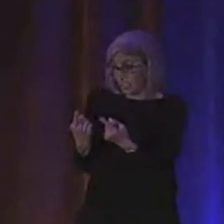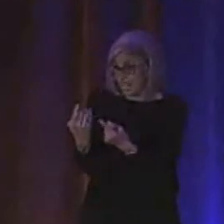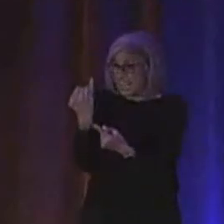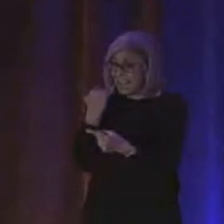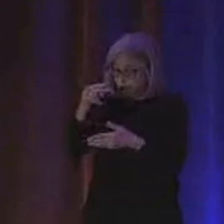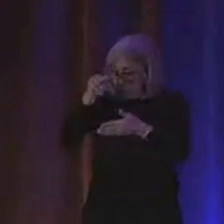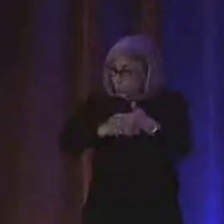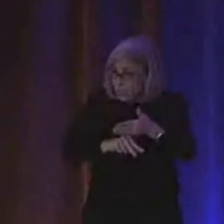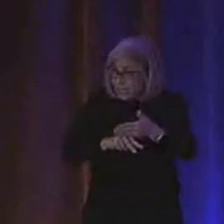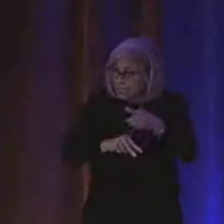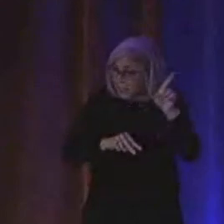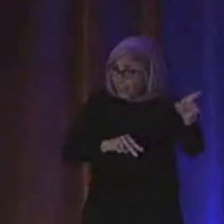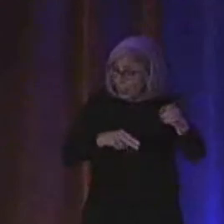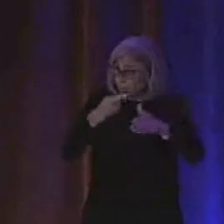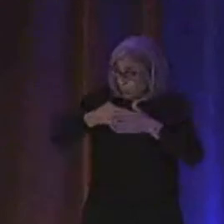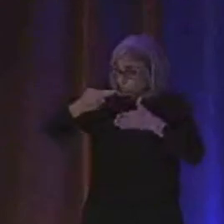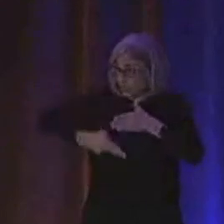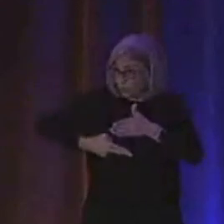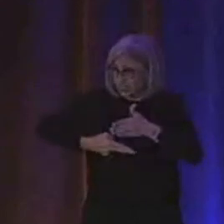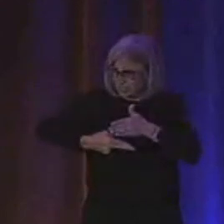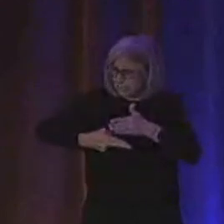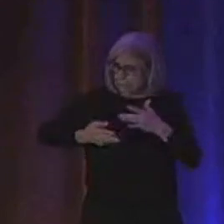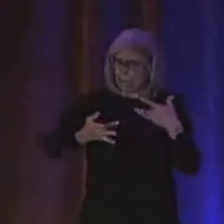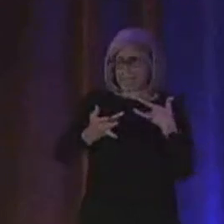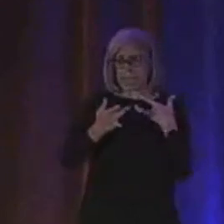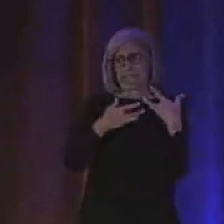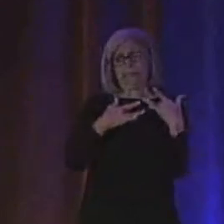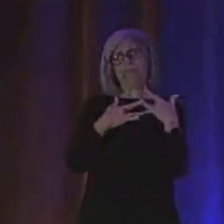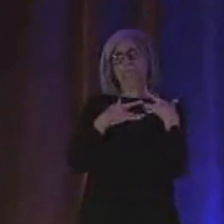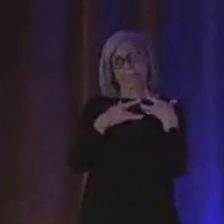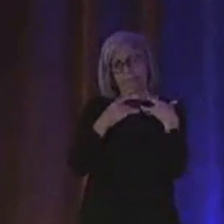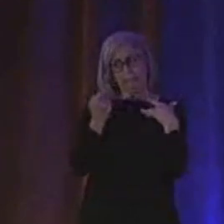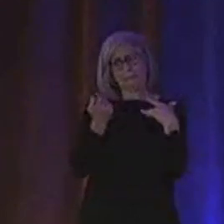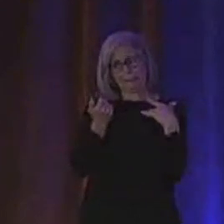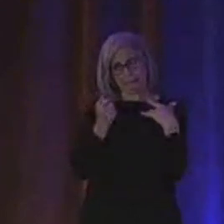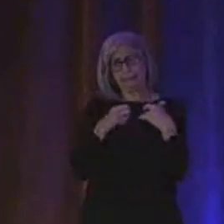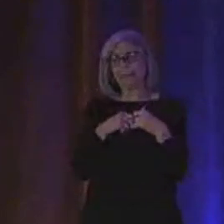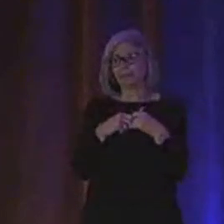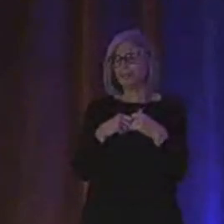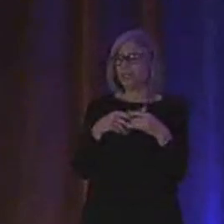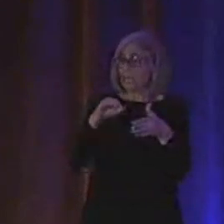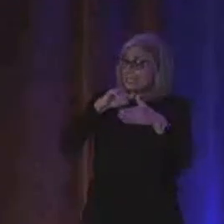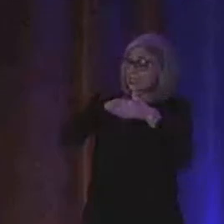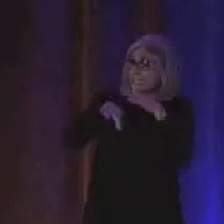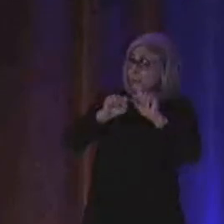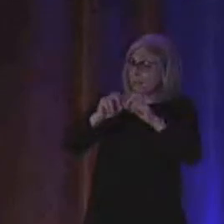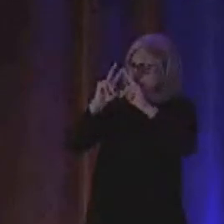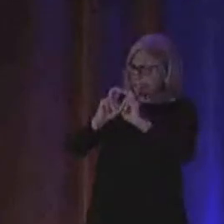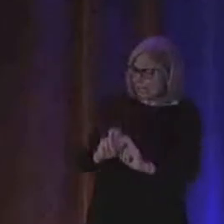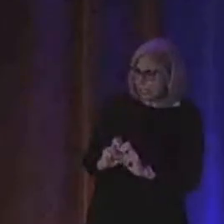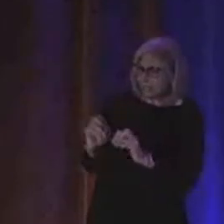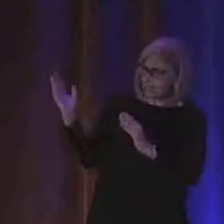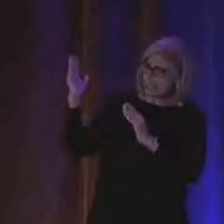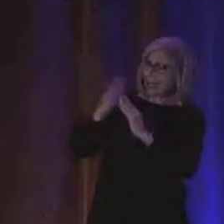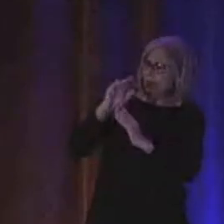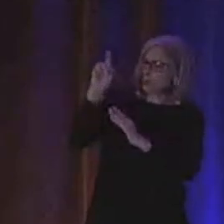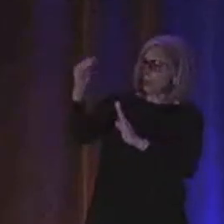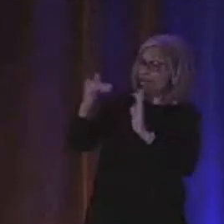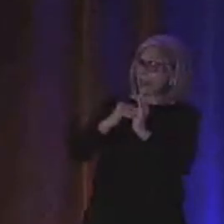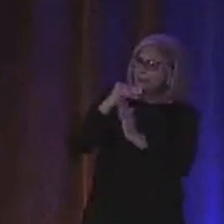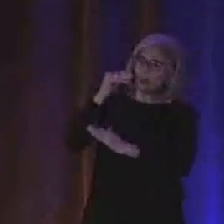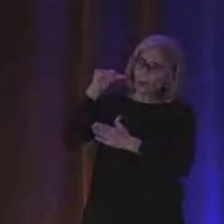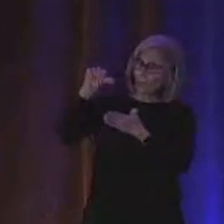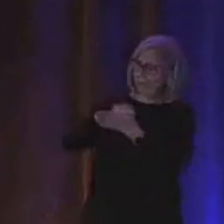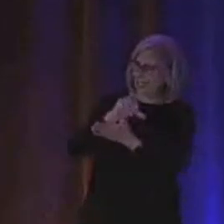read the results, they're a bit concerning. It's an accessibility analysis of the top 1,000